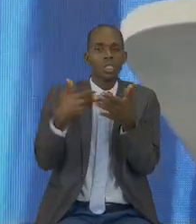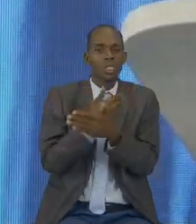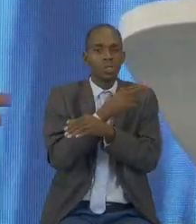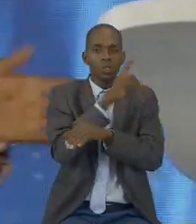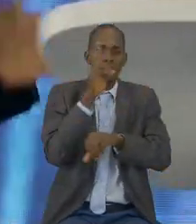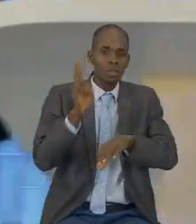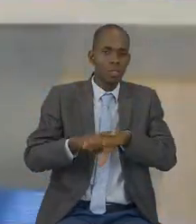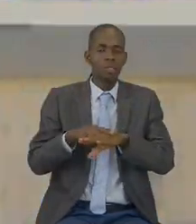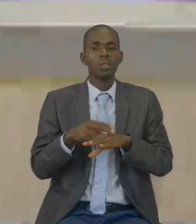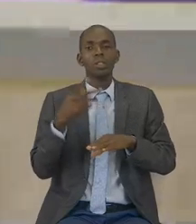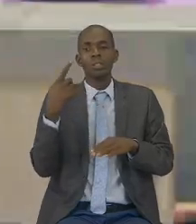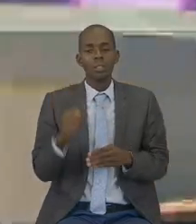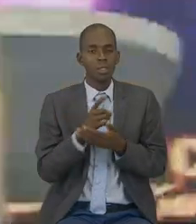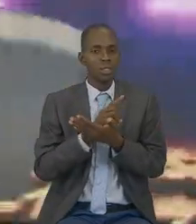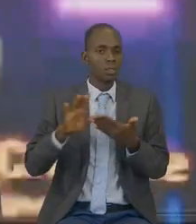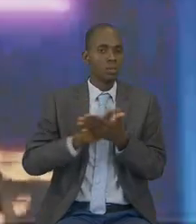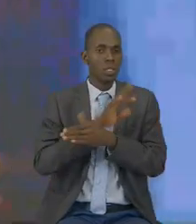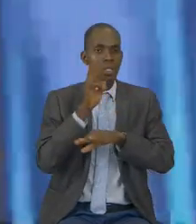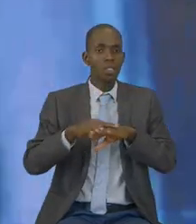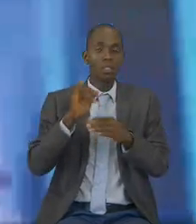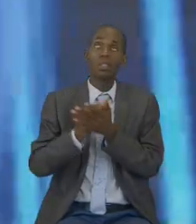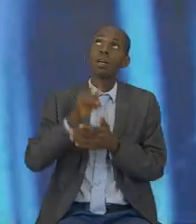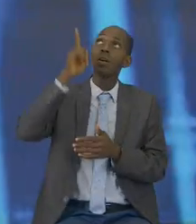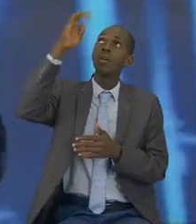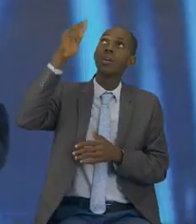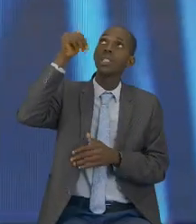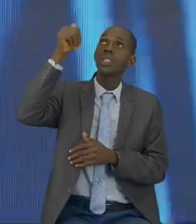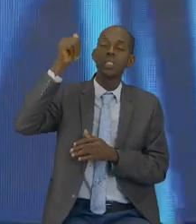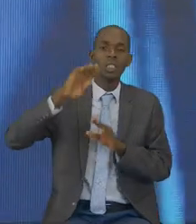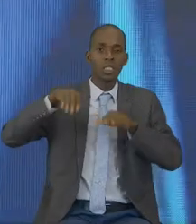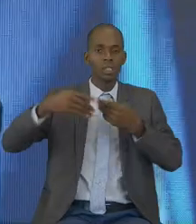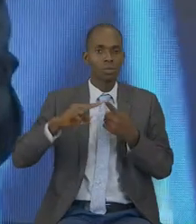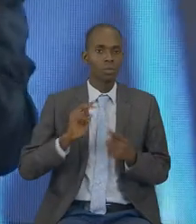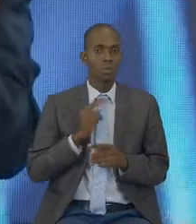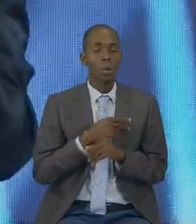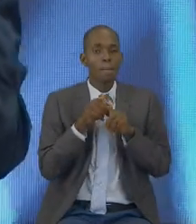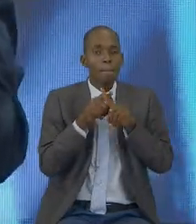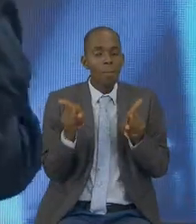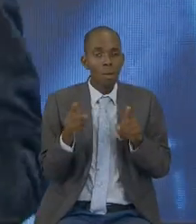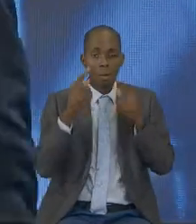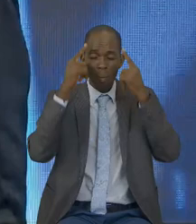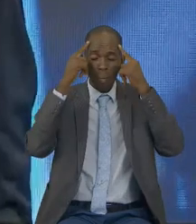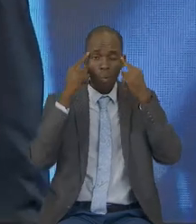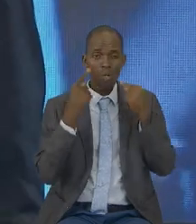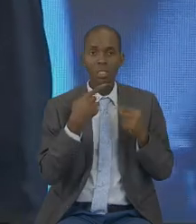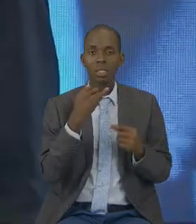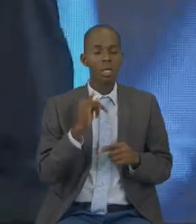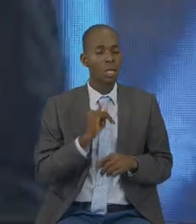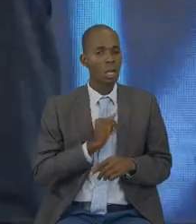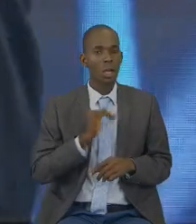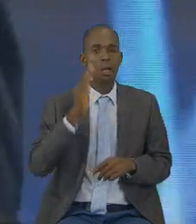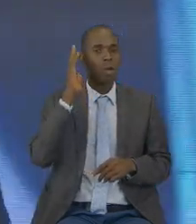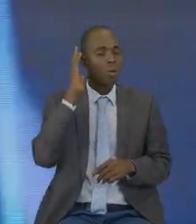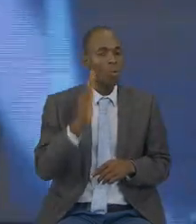divine nature that the Almighty himself, that he gives us. But Moses said, I'm dissatisfied.